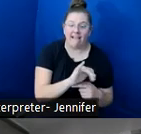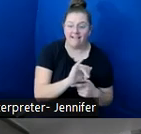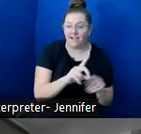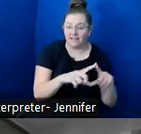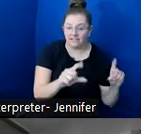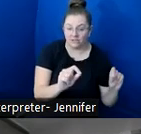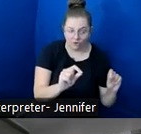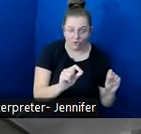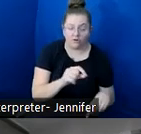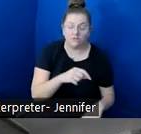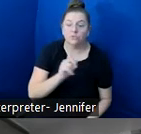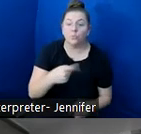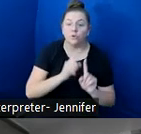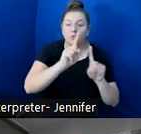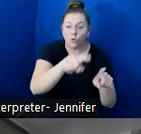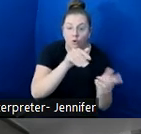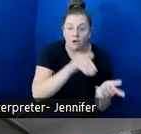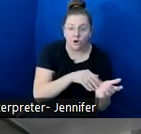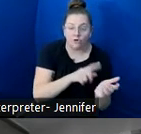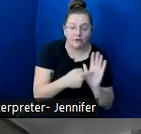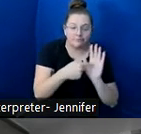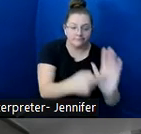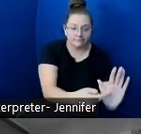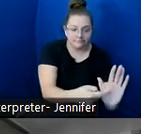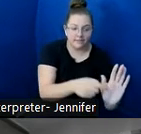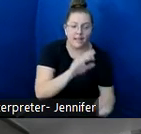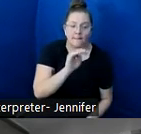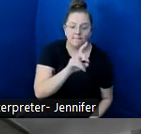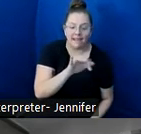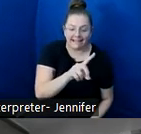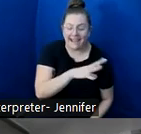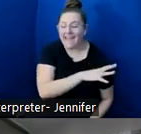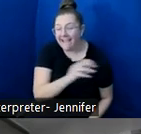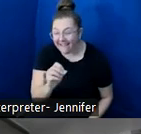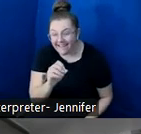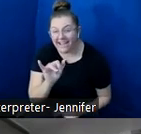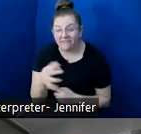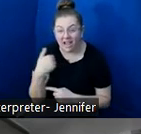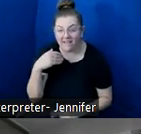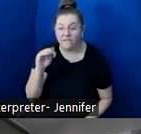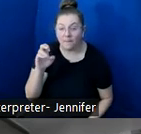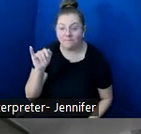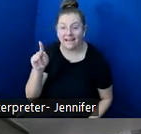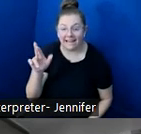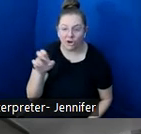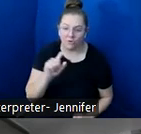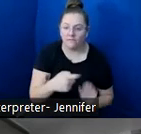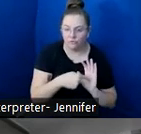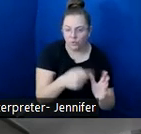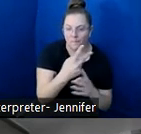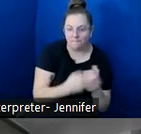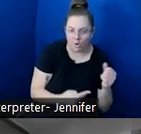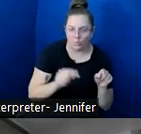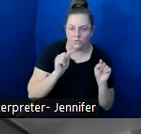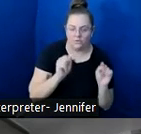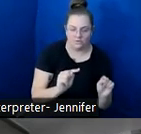When you go to a provider, you have to show them the Medicaid ID card. And if you're on Medicare, you will have to show your Medicare card,